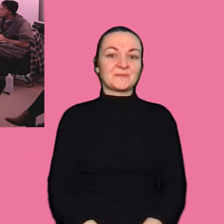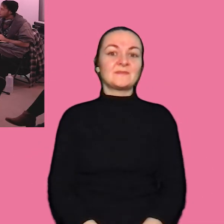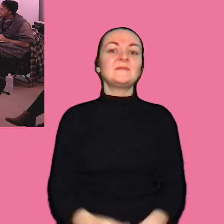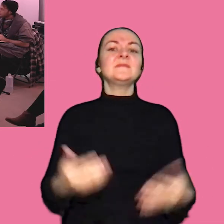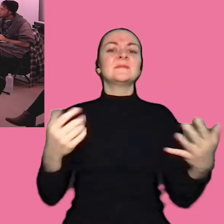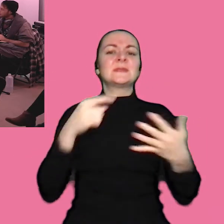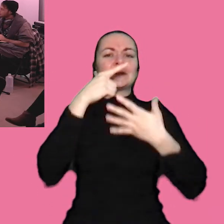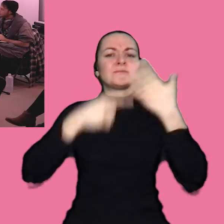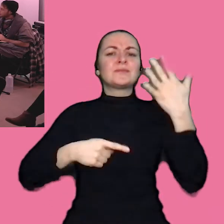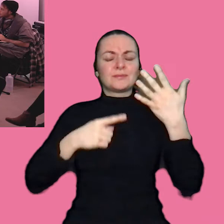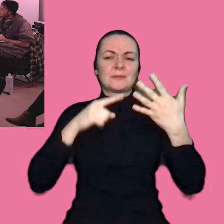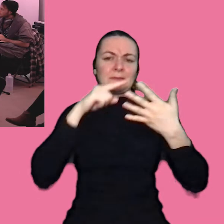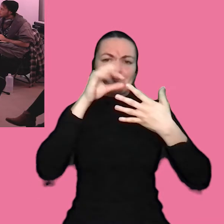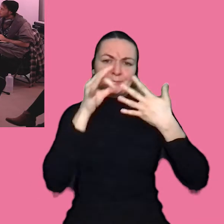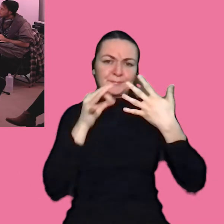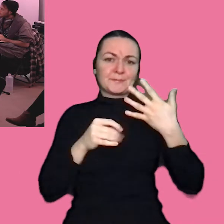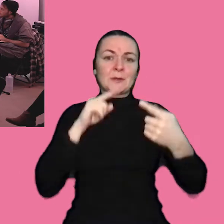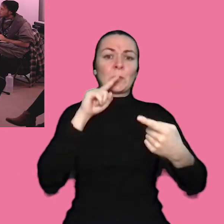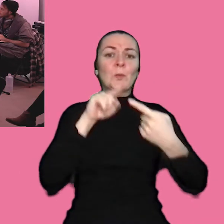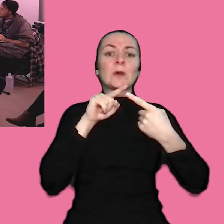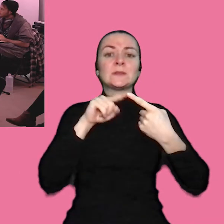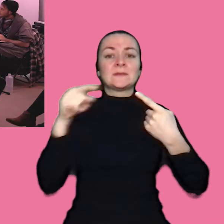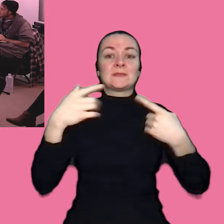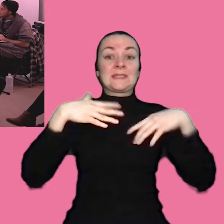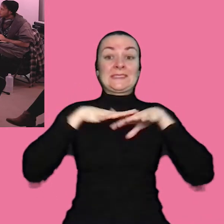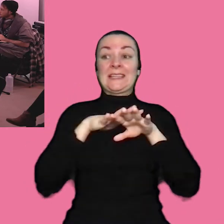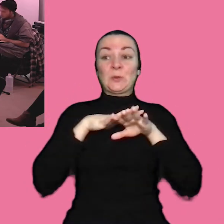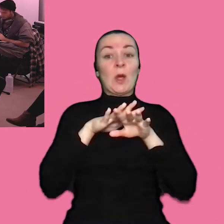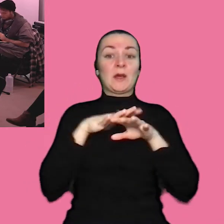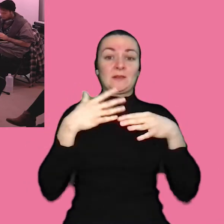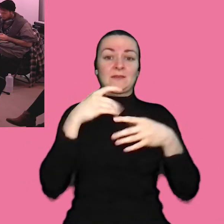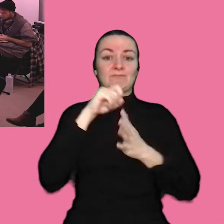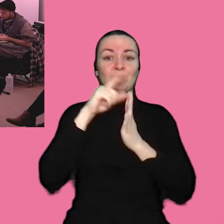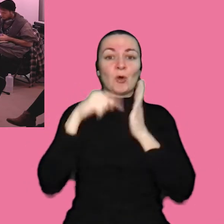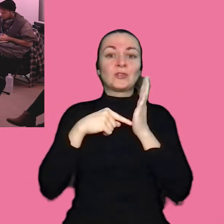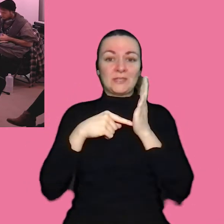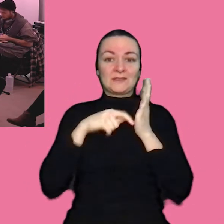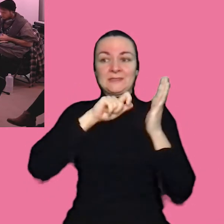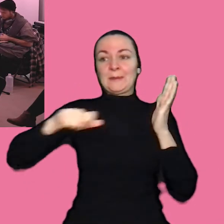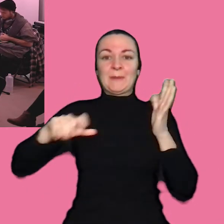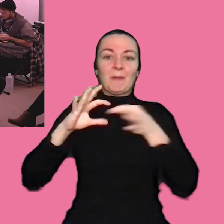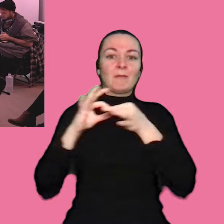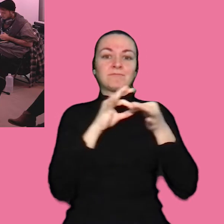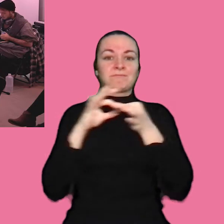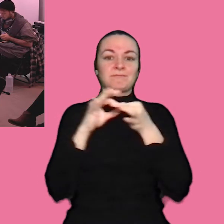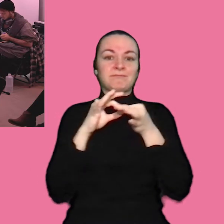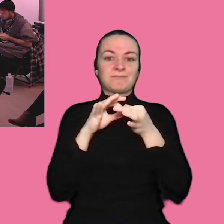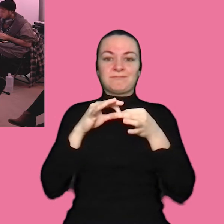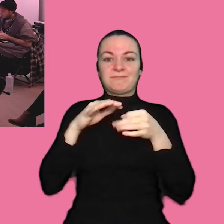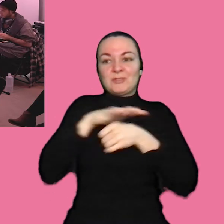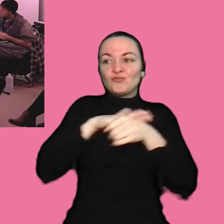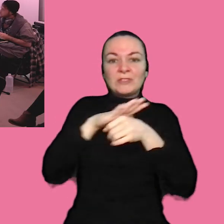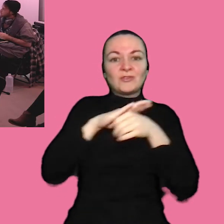doing. And one aspect that this project has is also kind of networking all of those projects and people together for